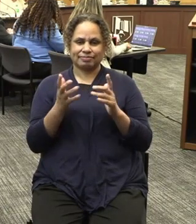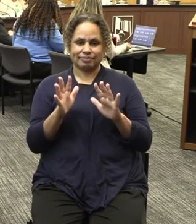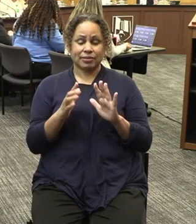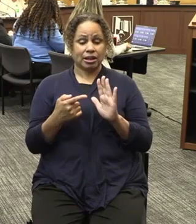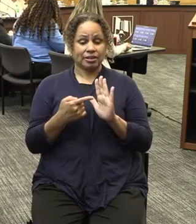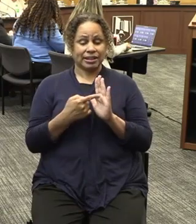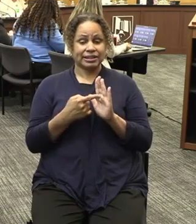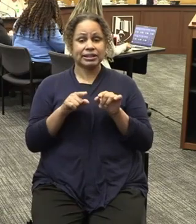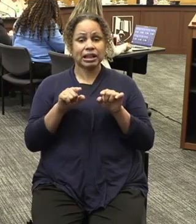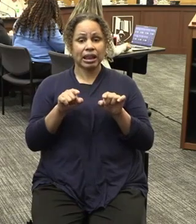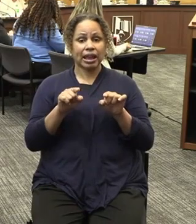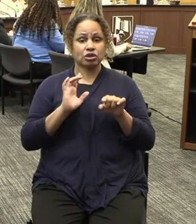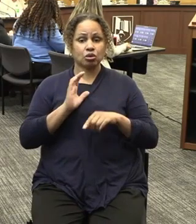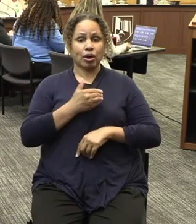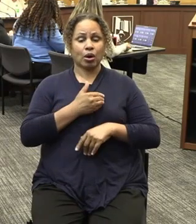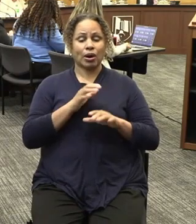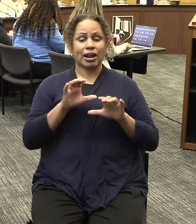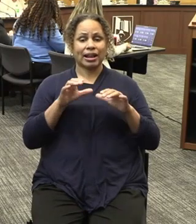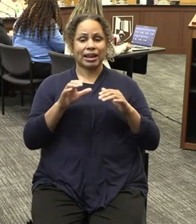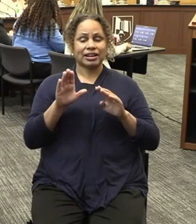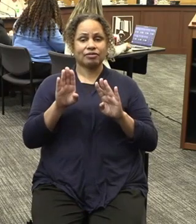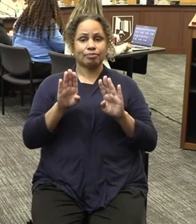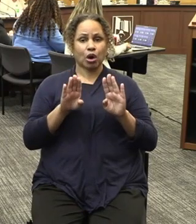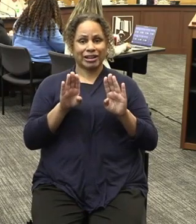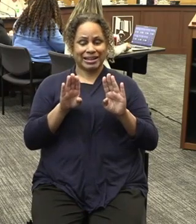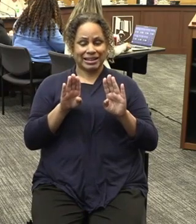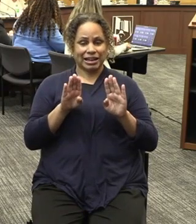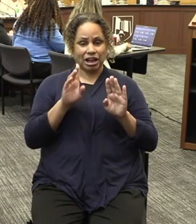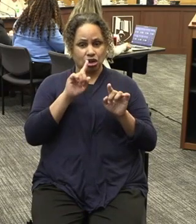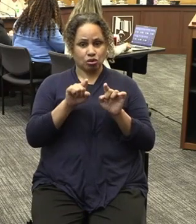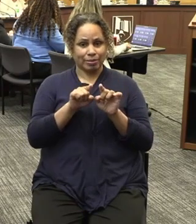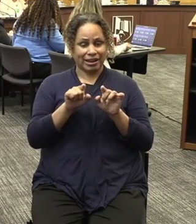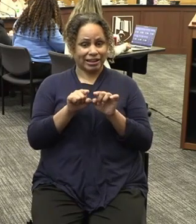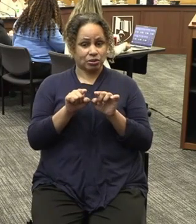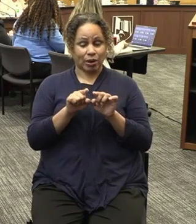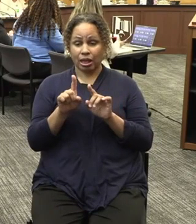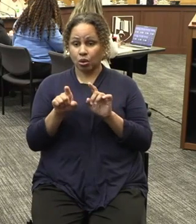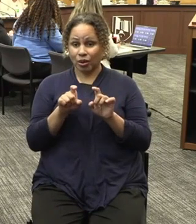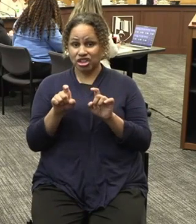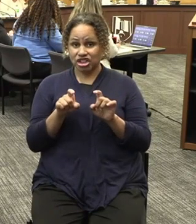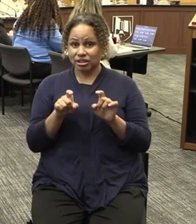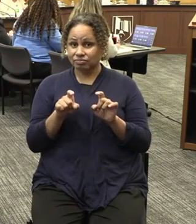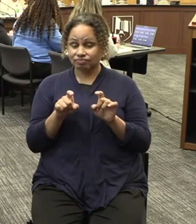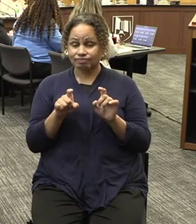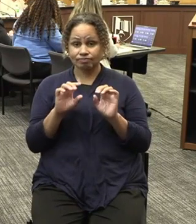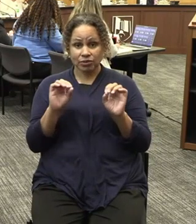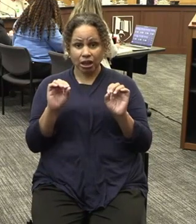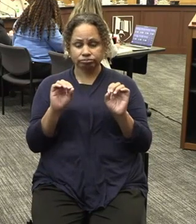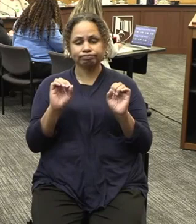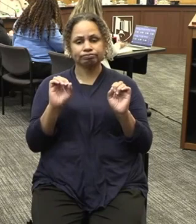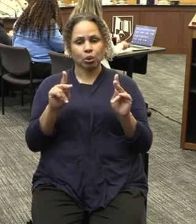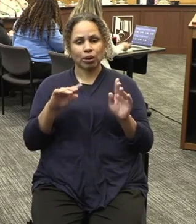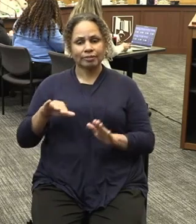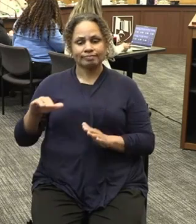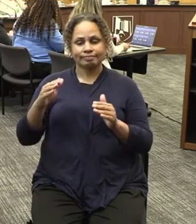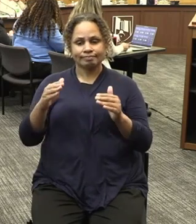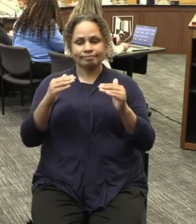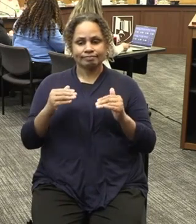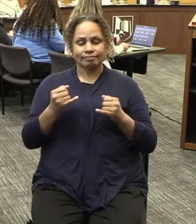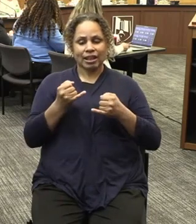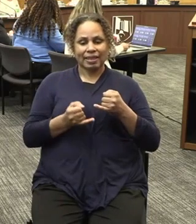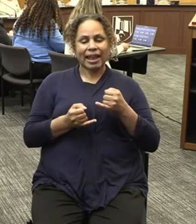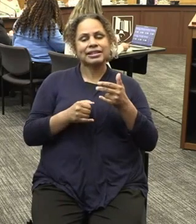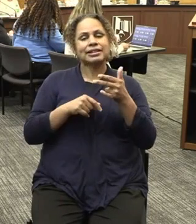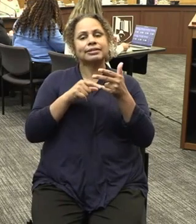aligned to our collective bargaining agreement as well. Questions? No. Okay. And then the last one is going